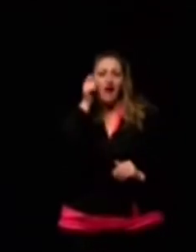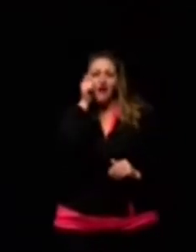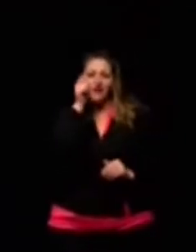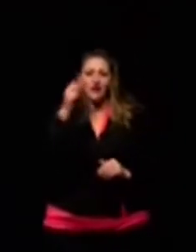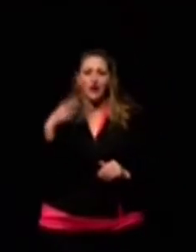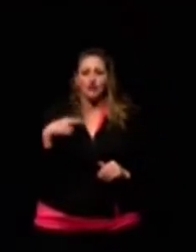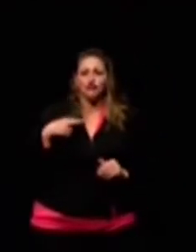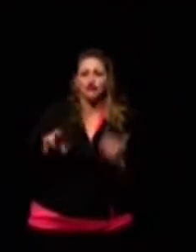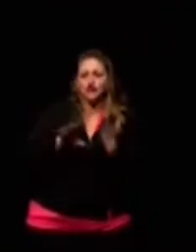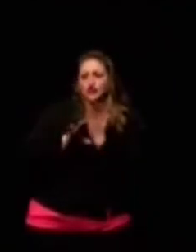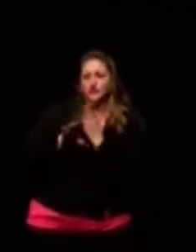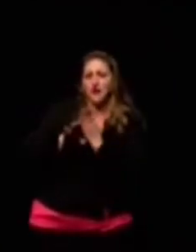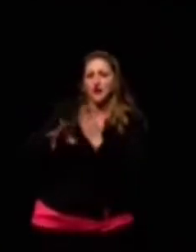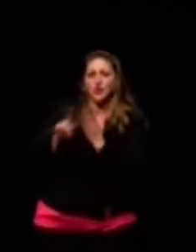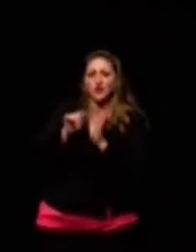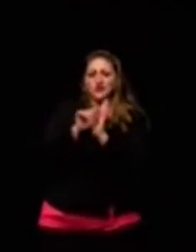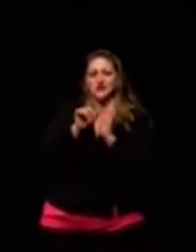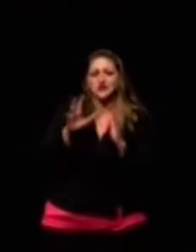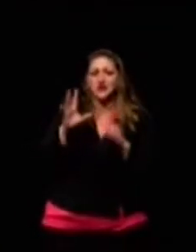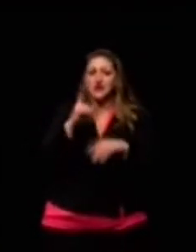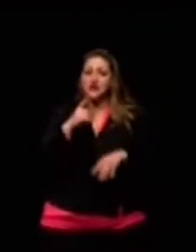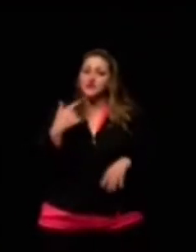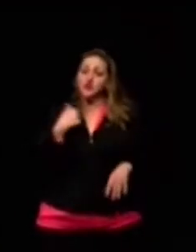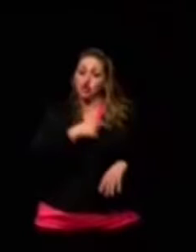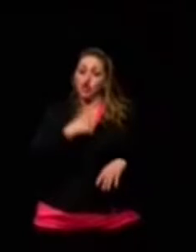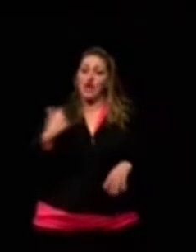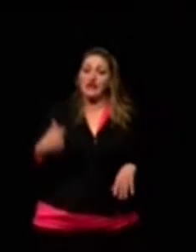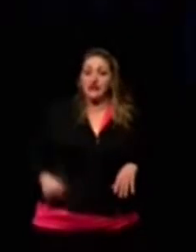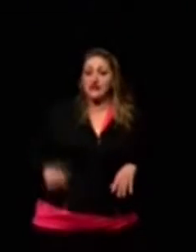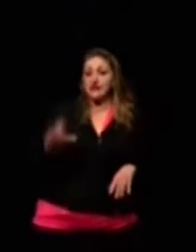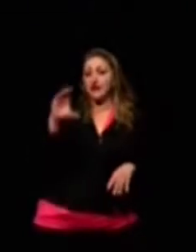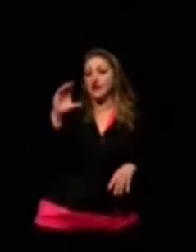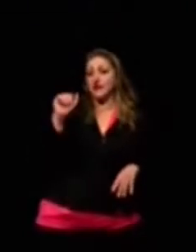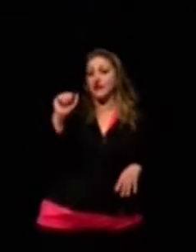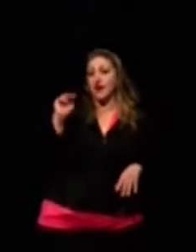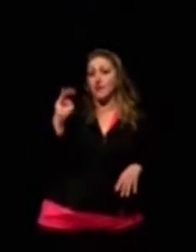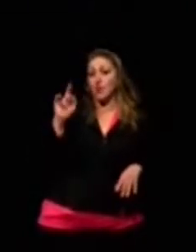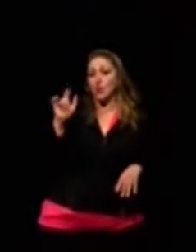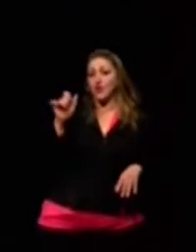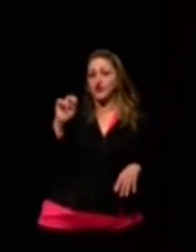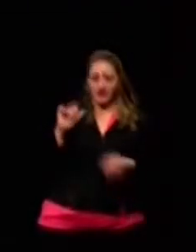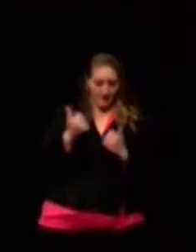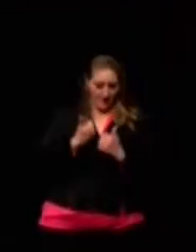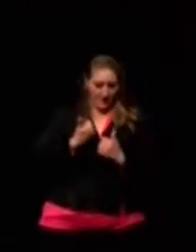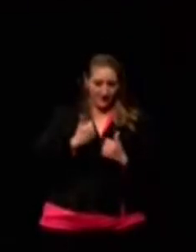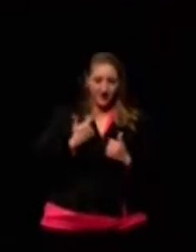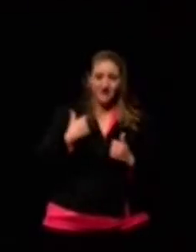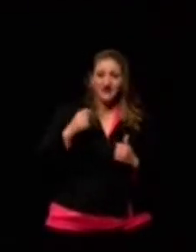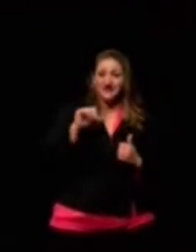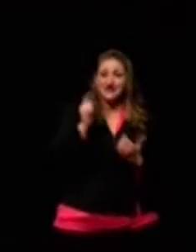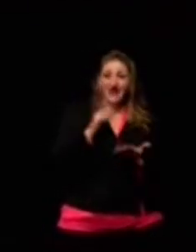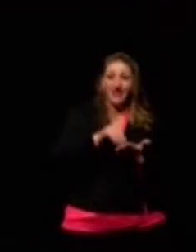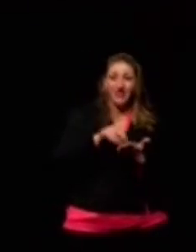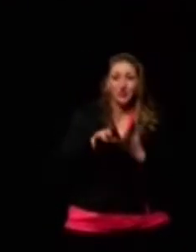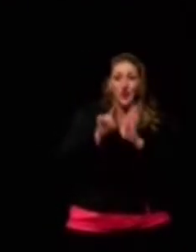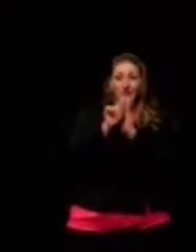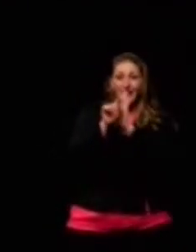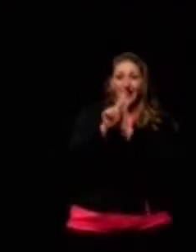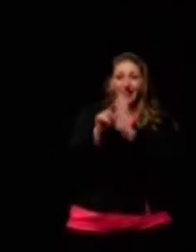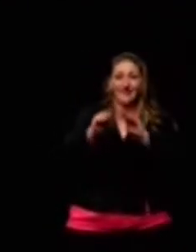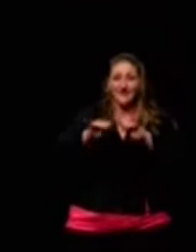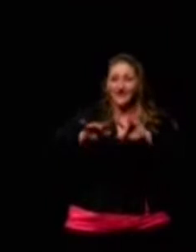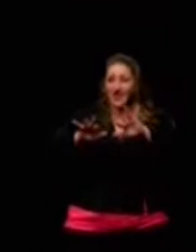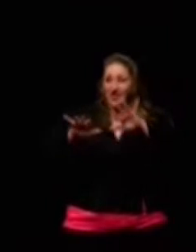religious minorities, including Chinese Cambodians like my family. Tens of thousands were sent to the killing fields,